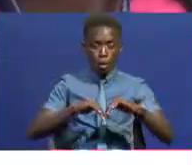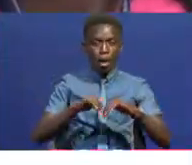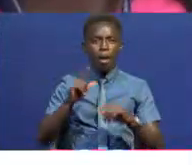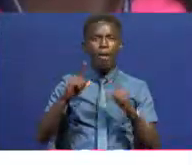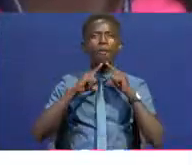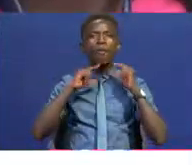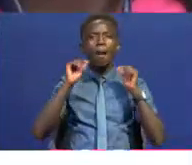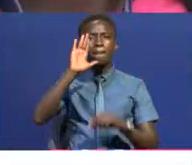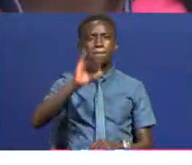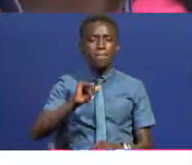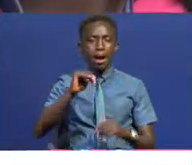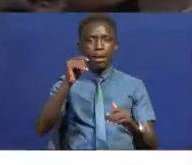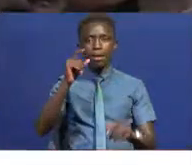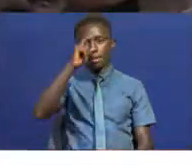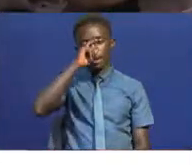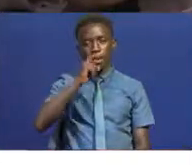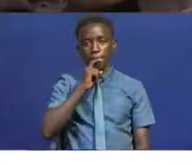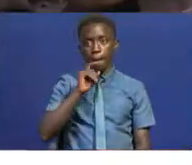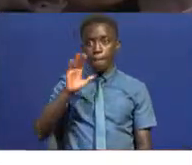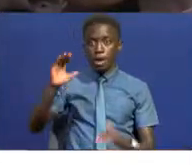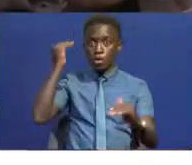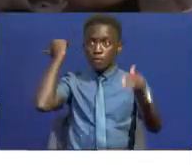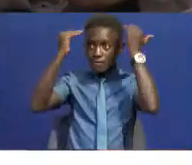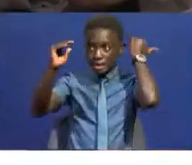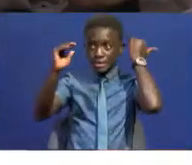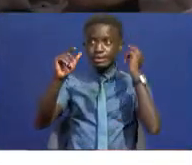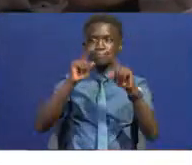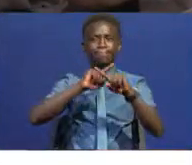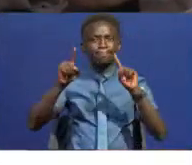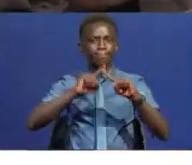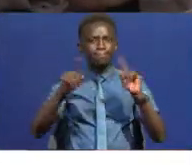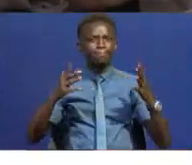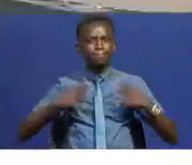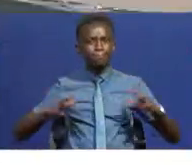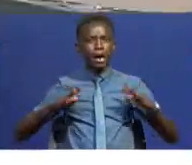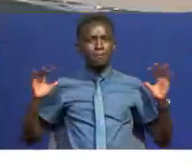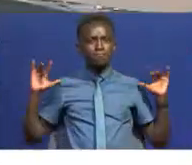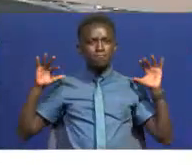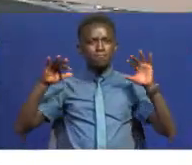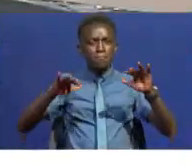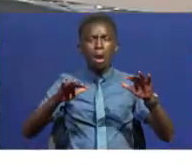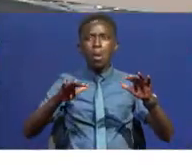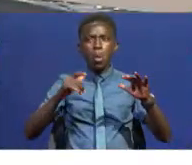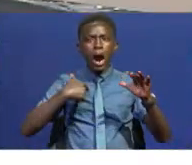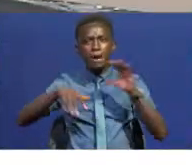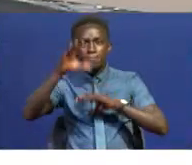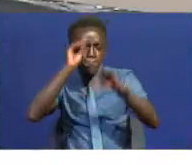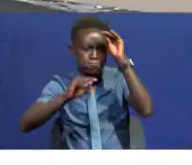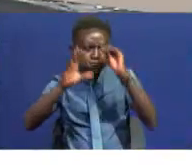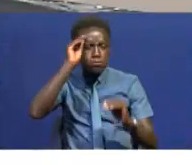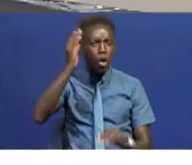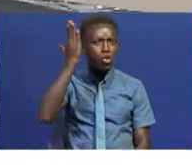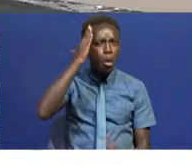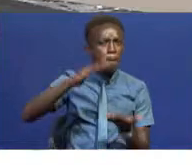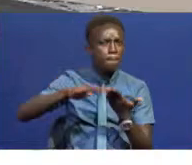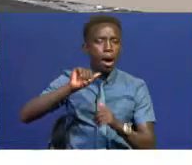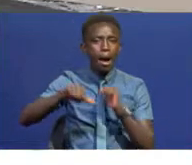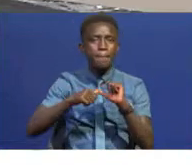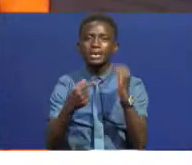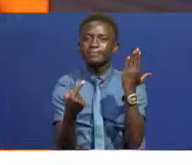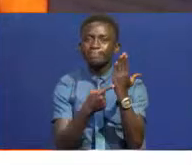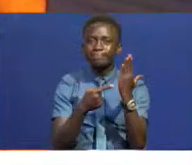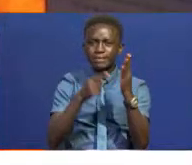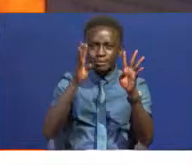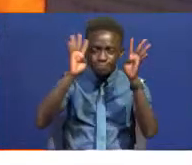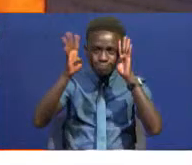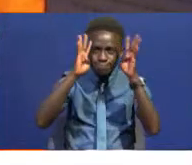University. Delegates at the conference are expected to explore the diverse facets of digital innovations, shaping the